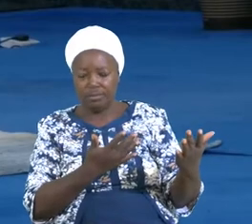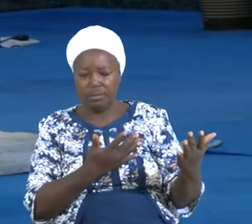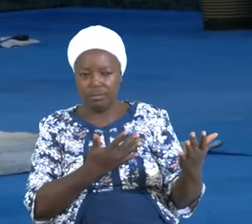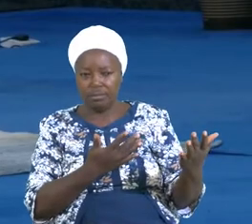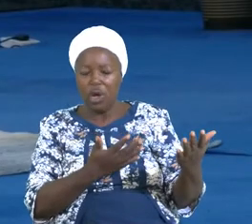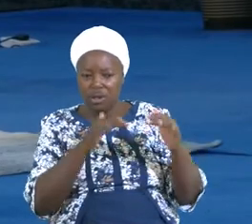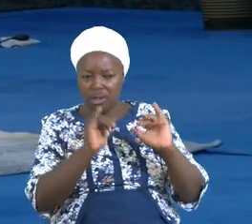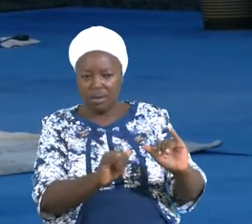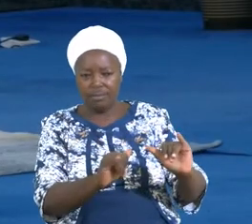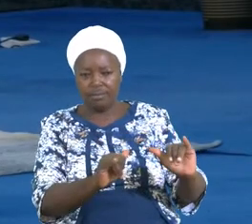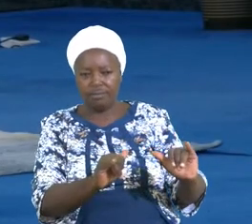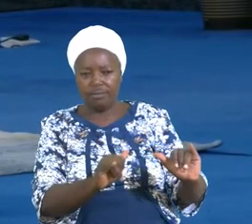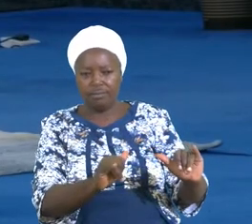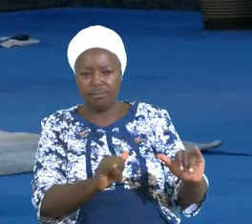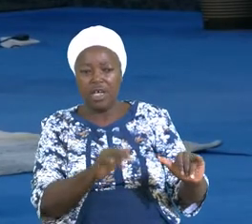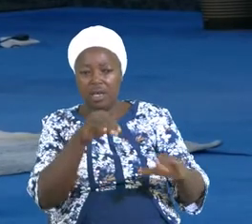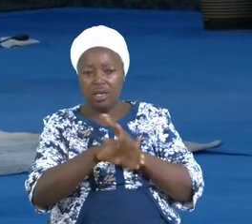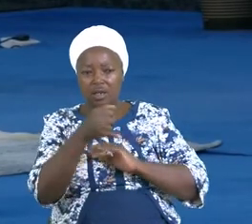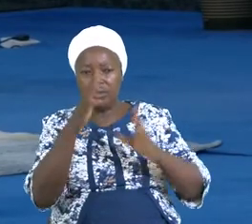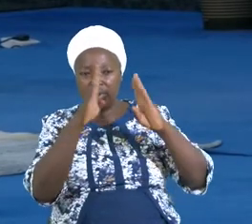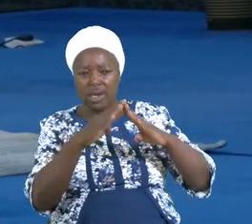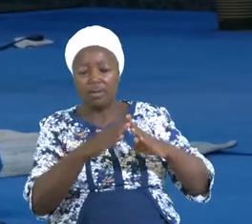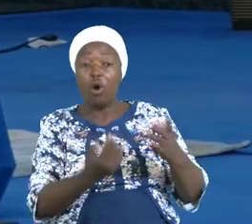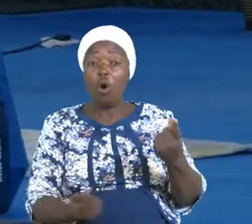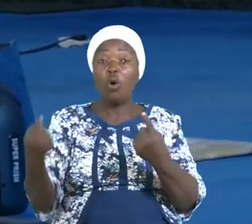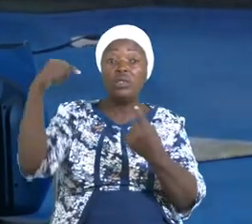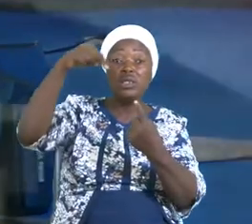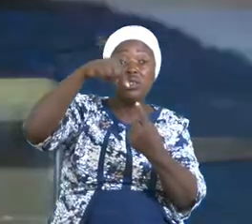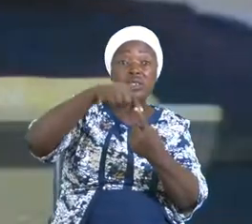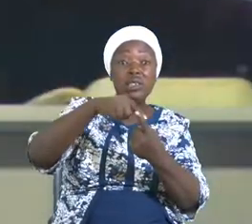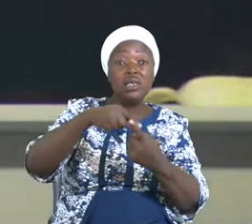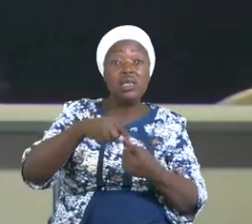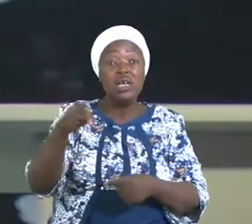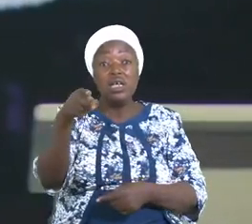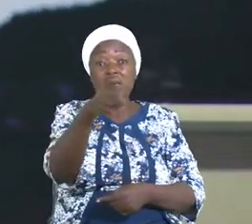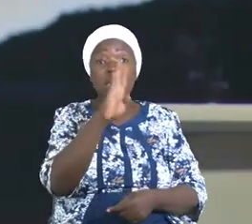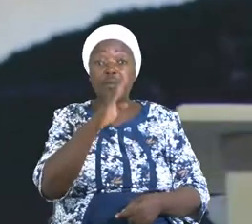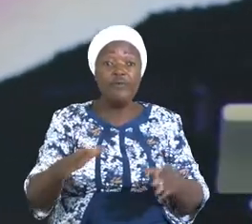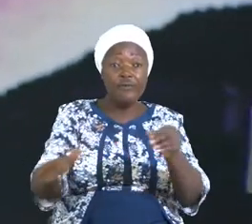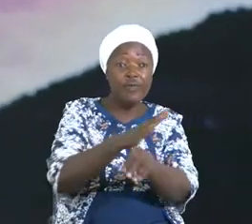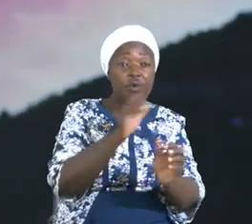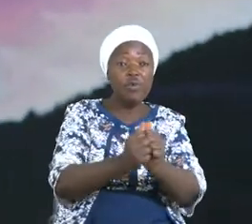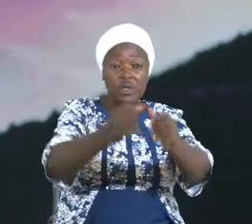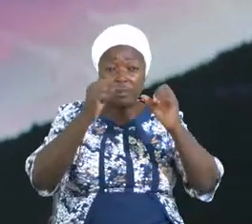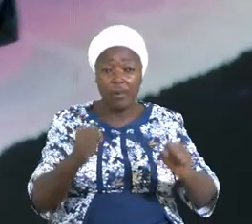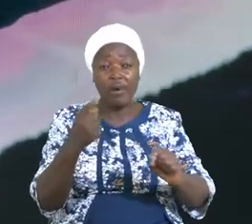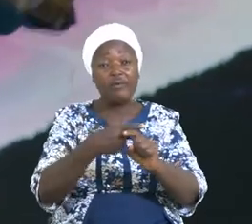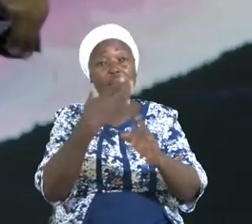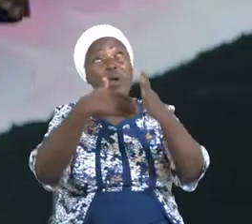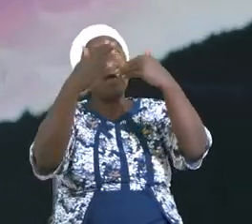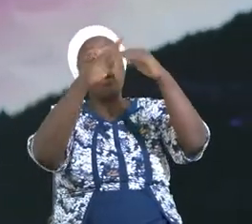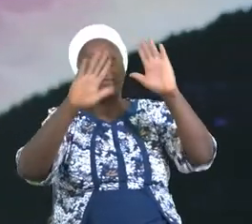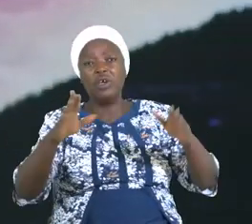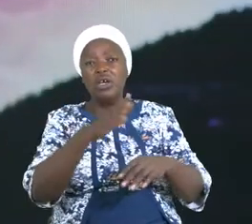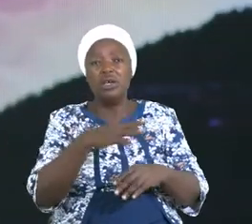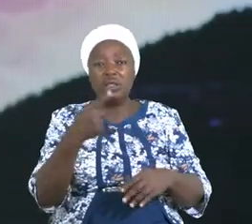stay in Jerusalem until ye be endued with power from on high. The class